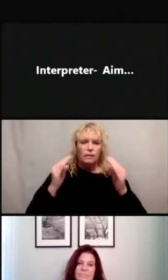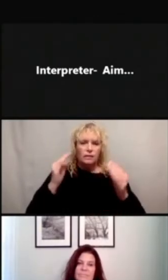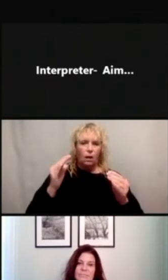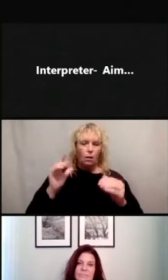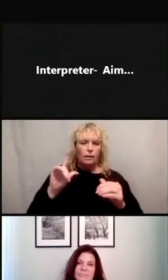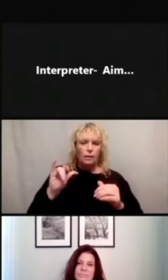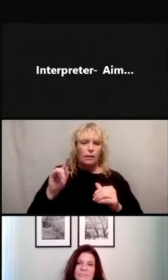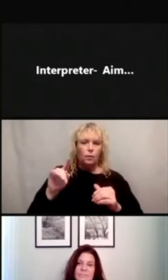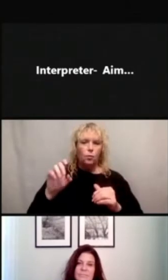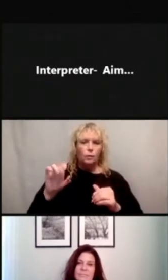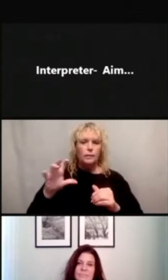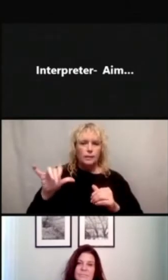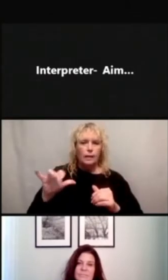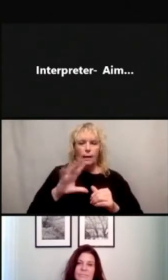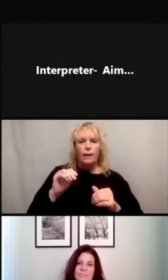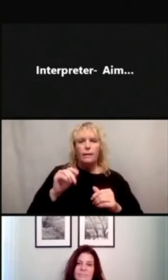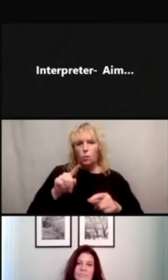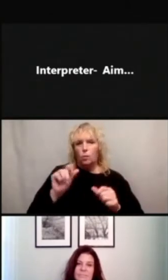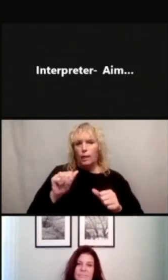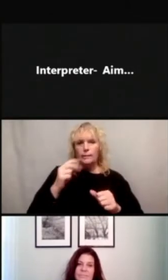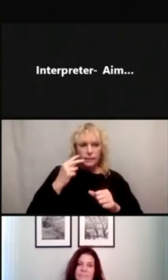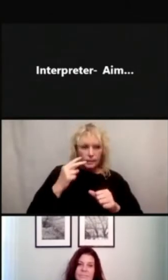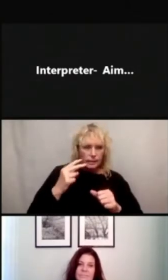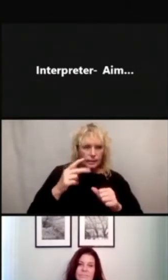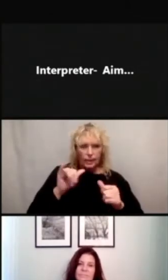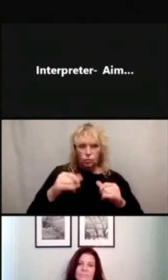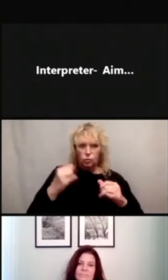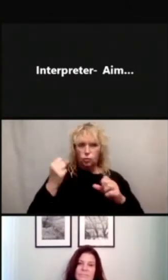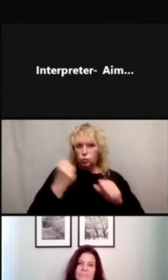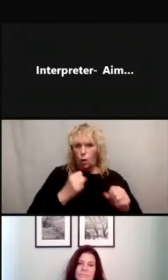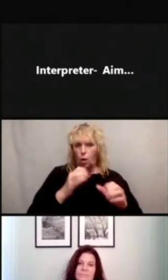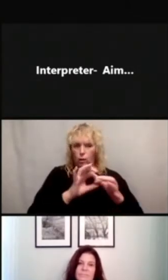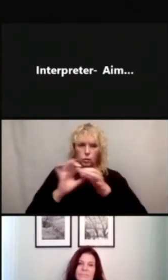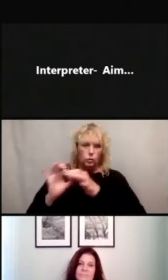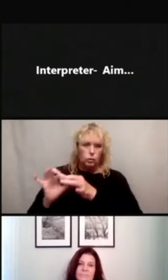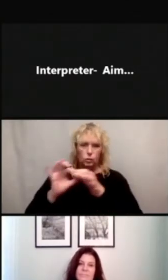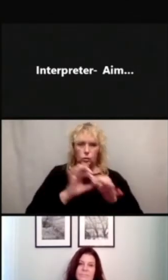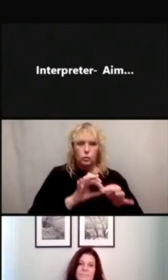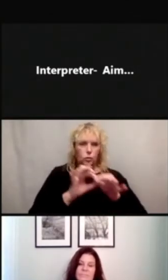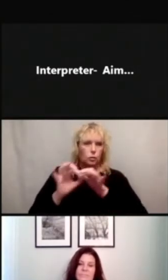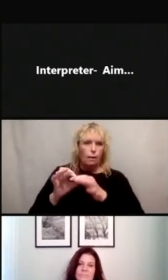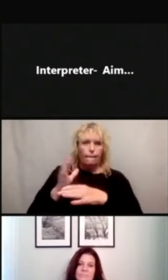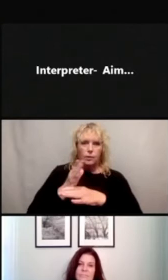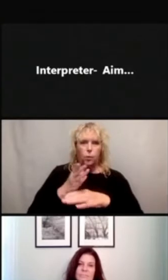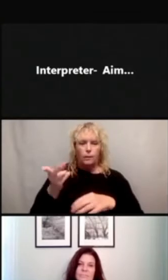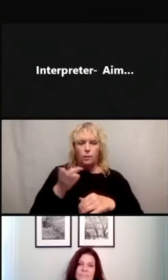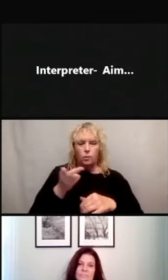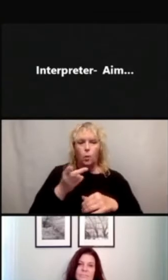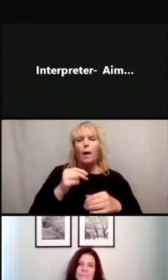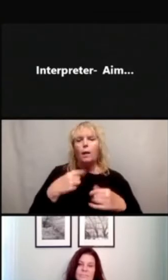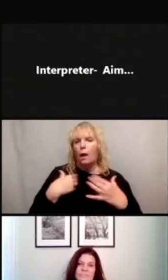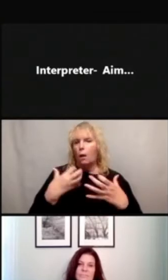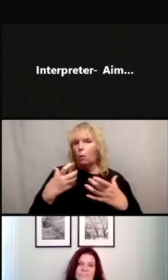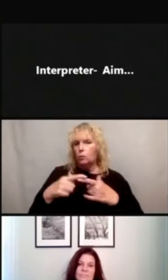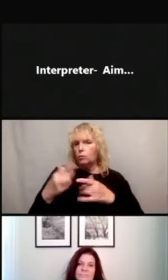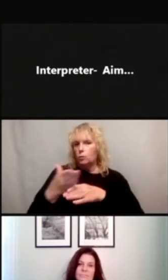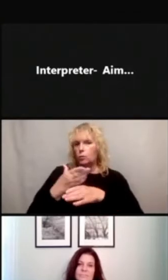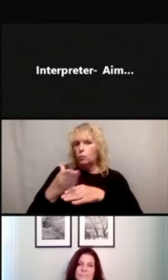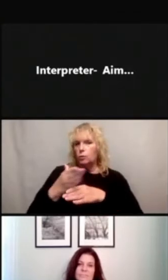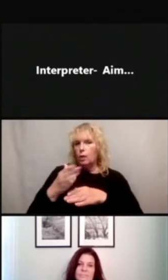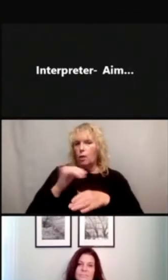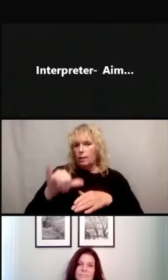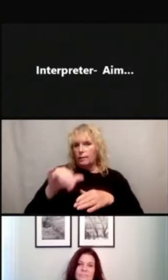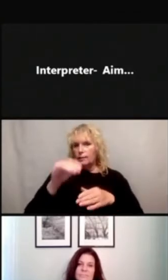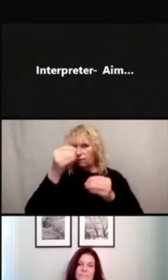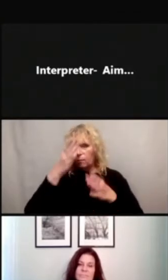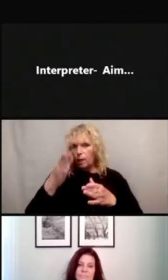literacy and adult literacy, and there was a strong correlation between the two, as you might expect. And I wanted to share this information just to kind of